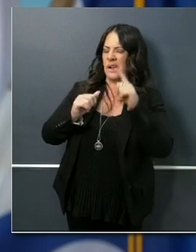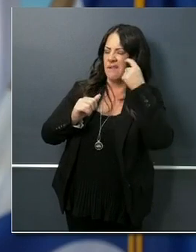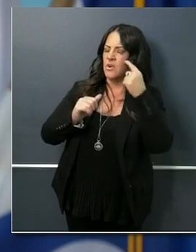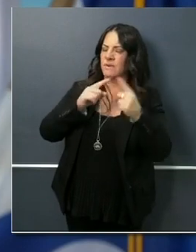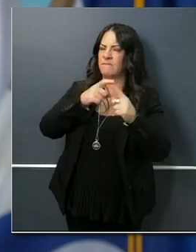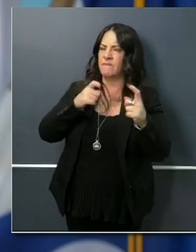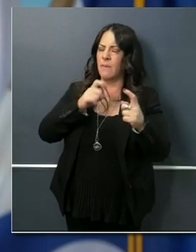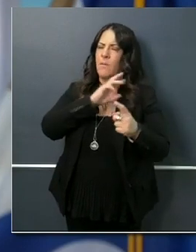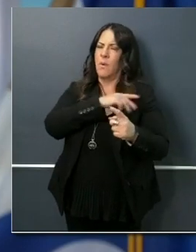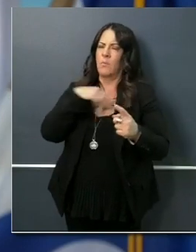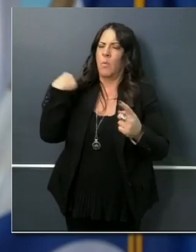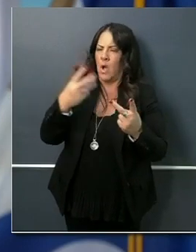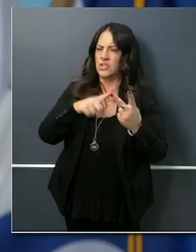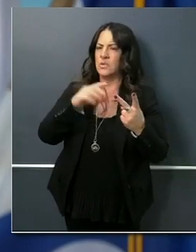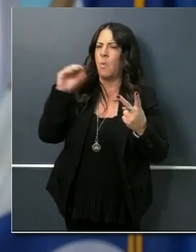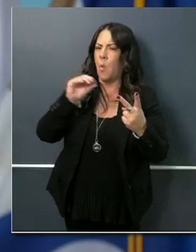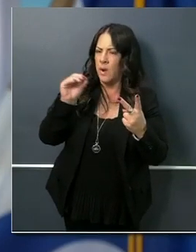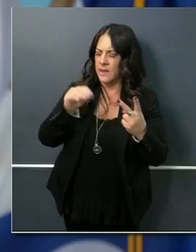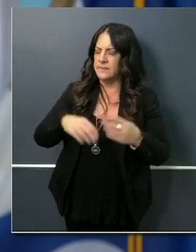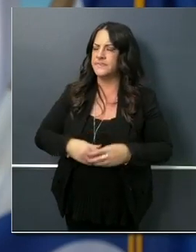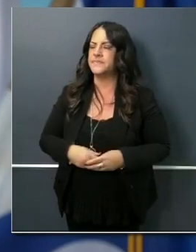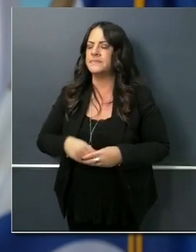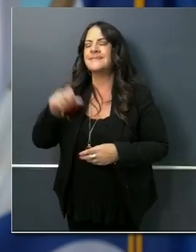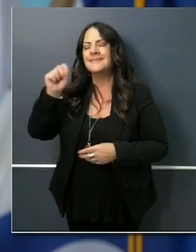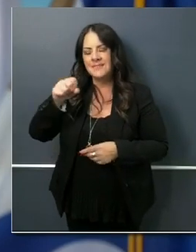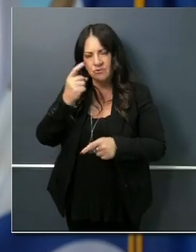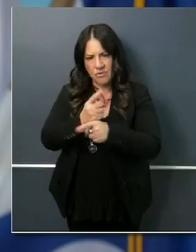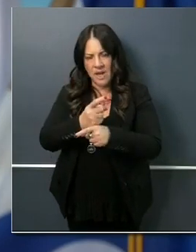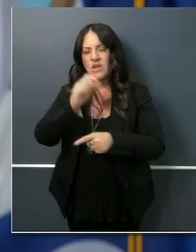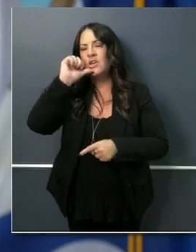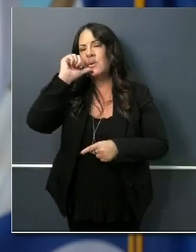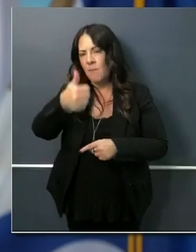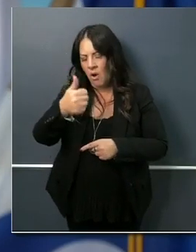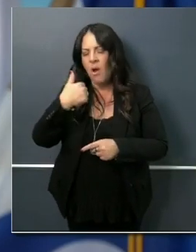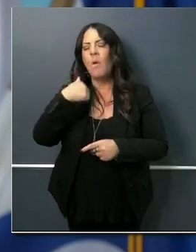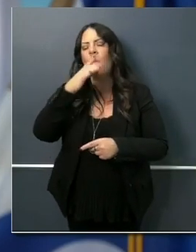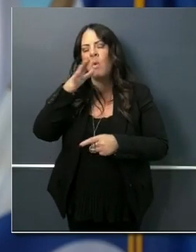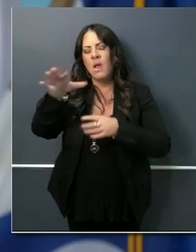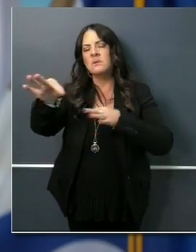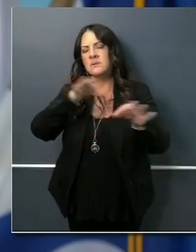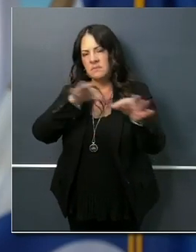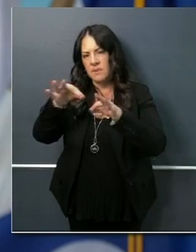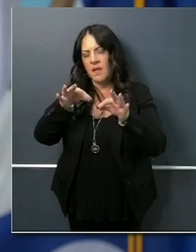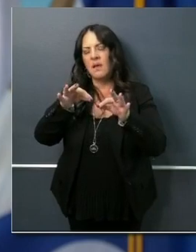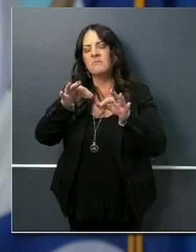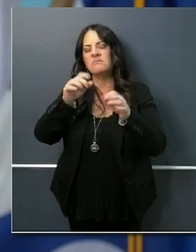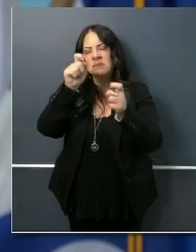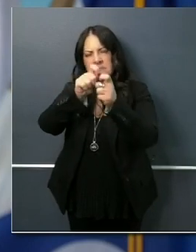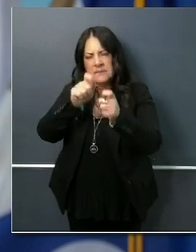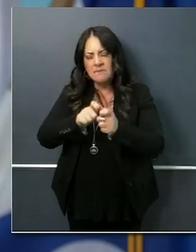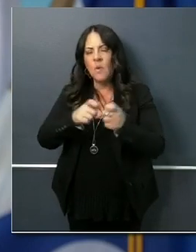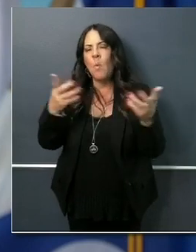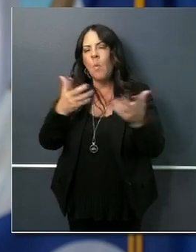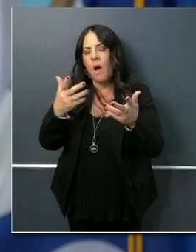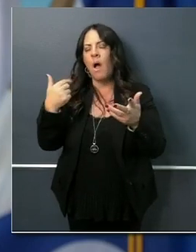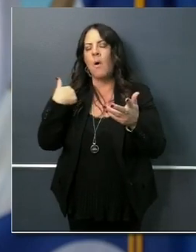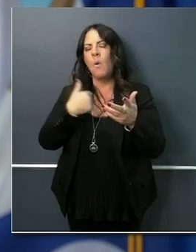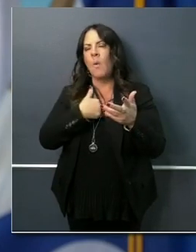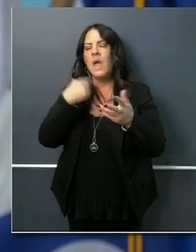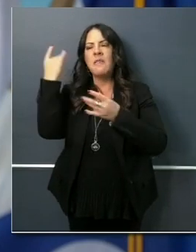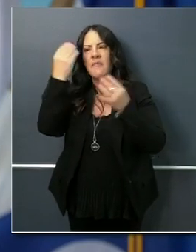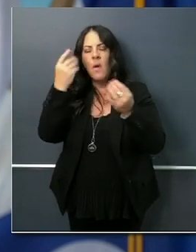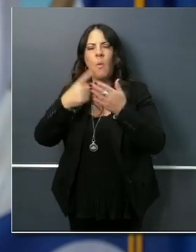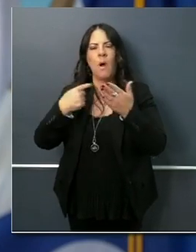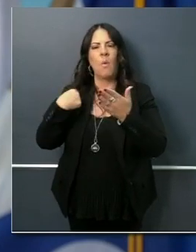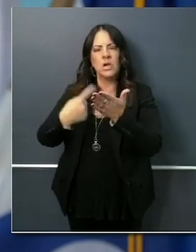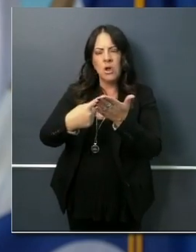tomorrow, yes, we will be laying out California's specific strategy and framework so you can get a sense of the questions that